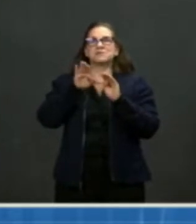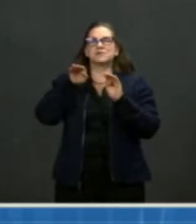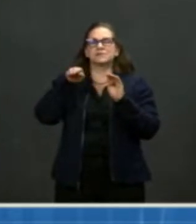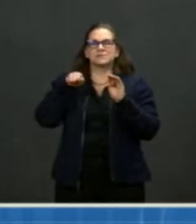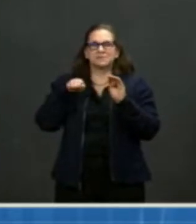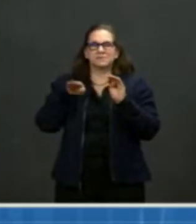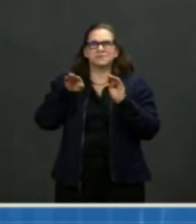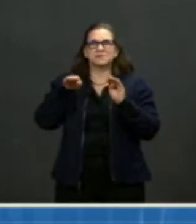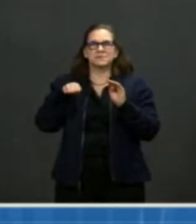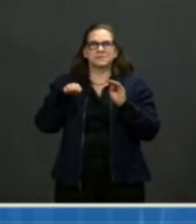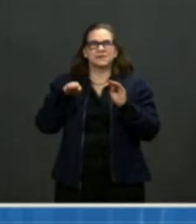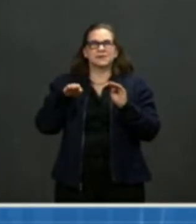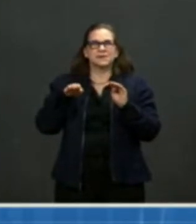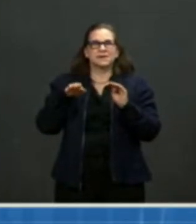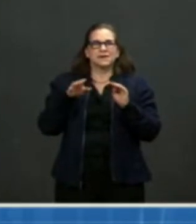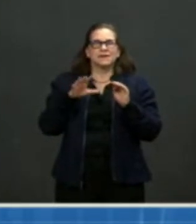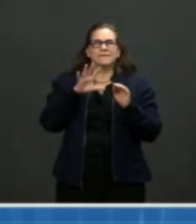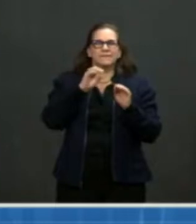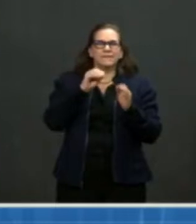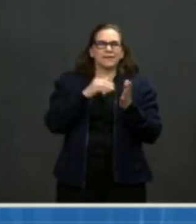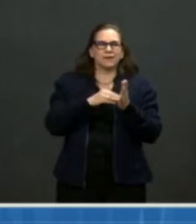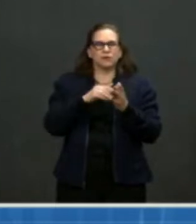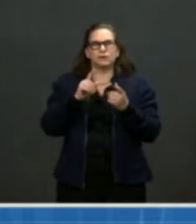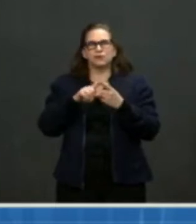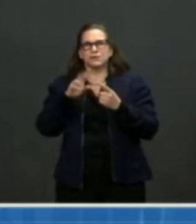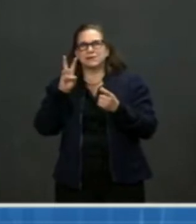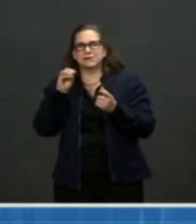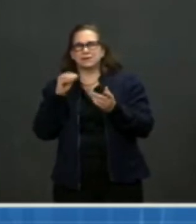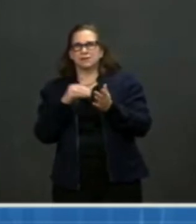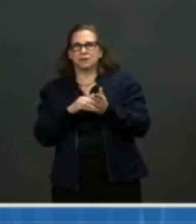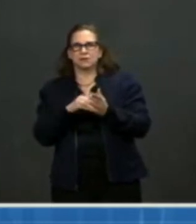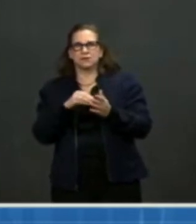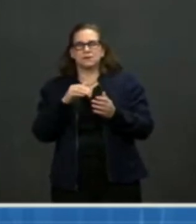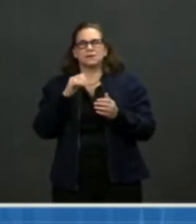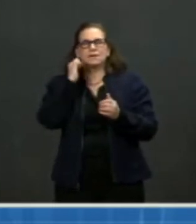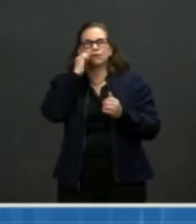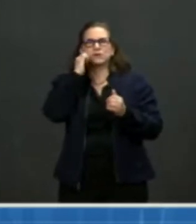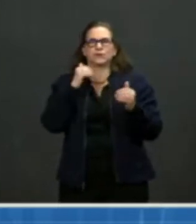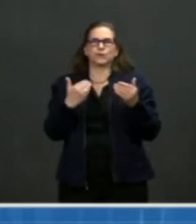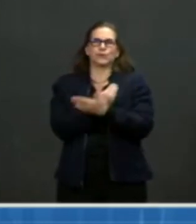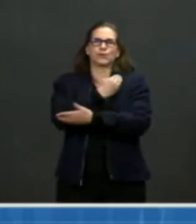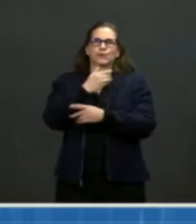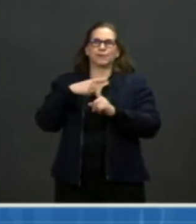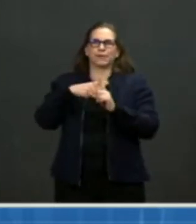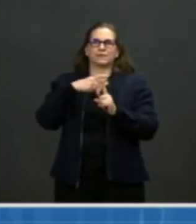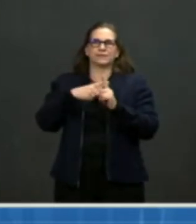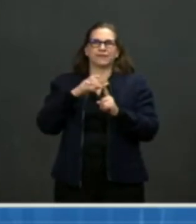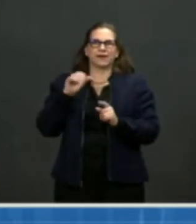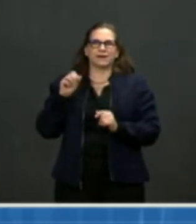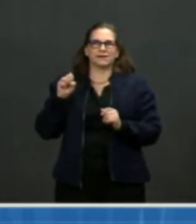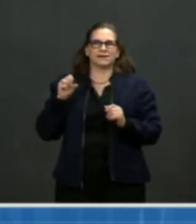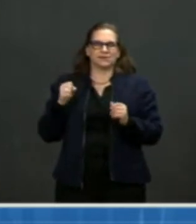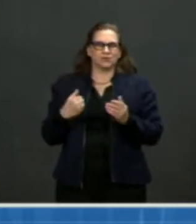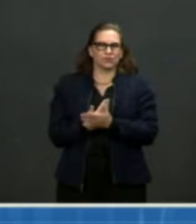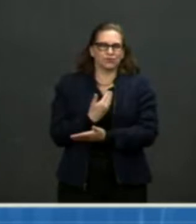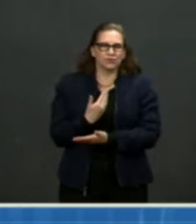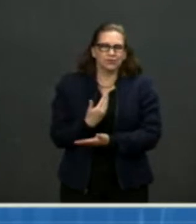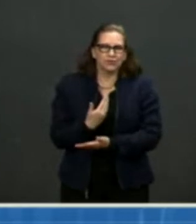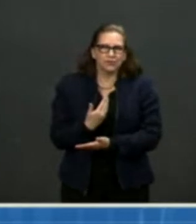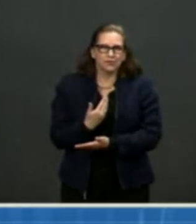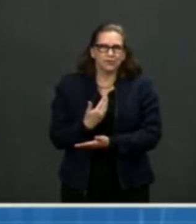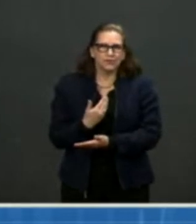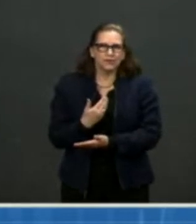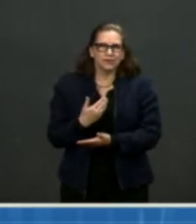cases. The most recent 7-day average for new hospital admissions is just over 4,500 per day.